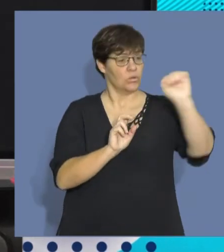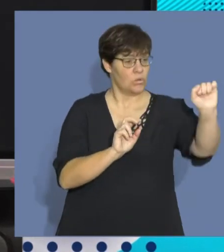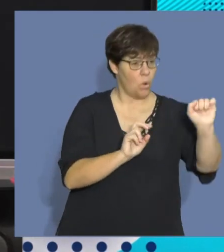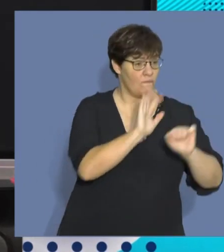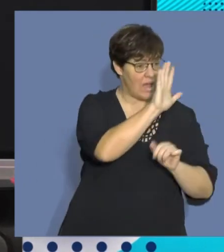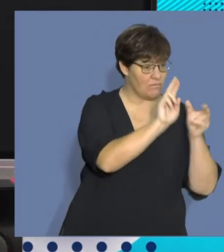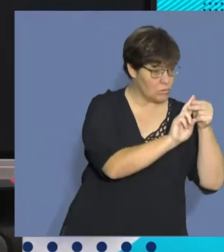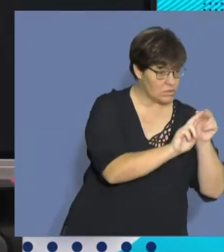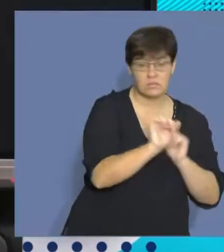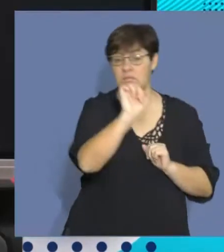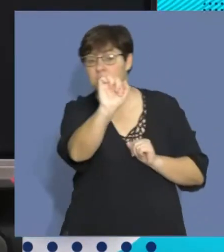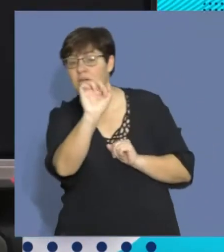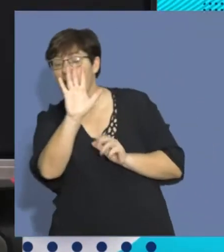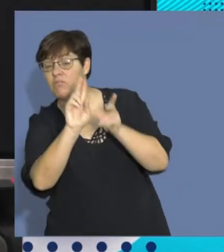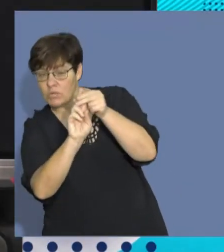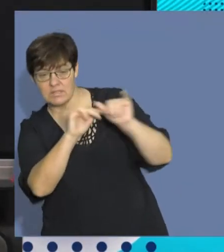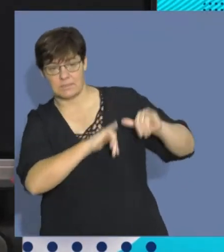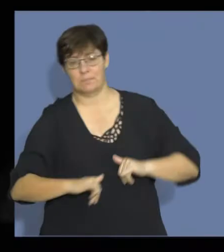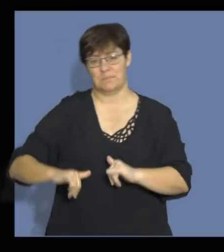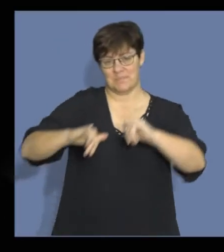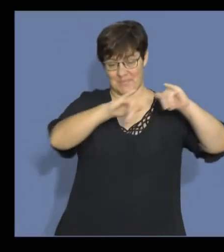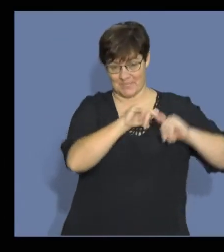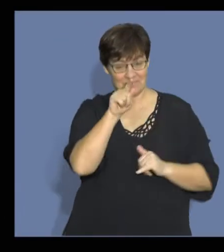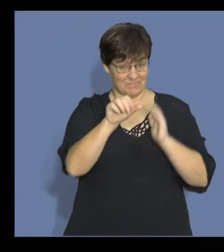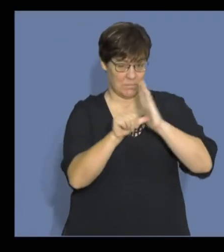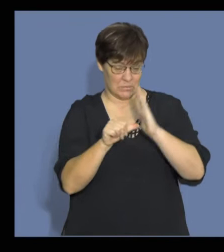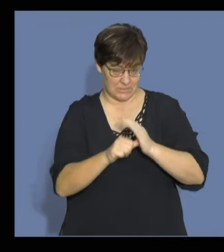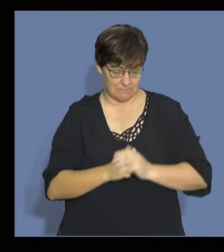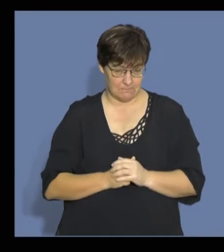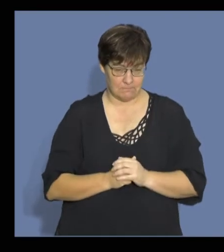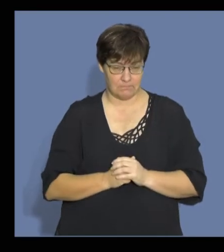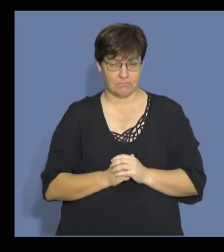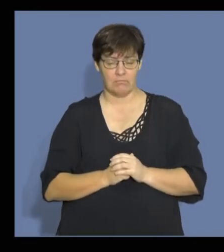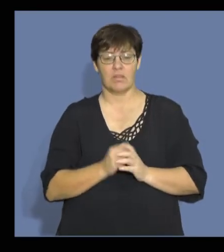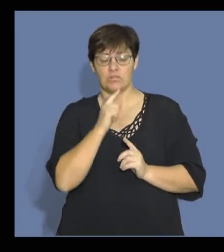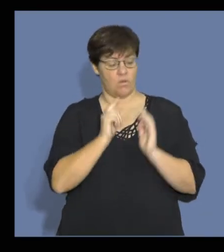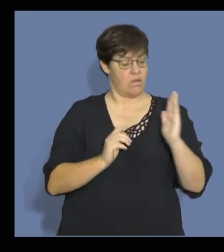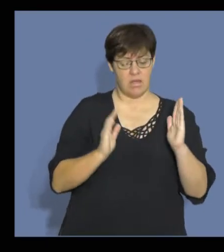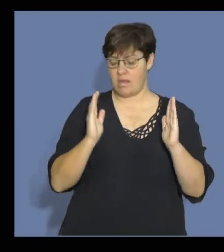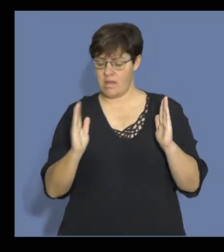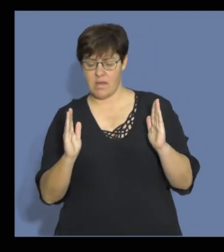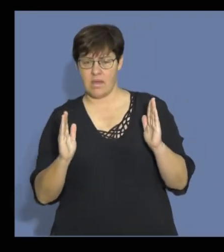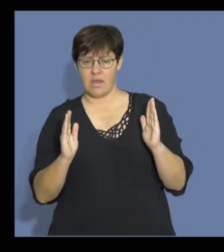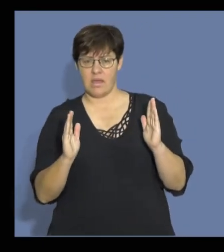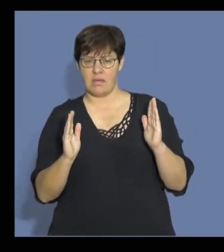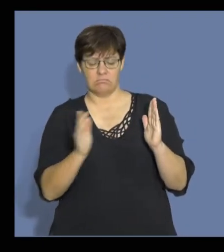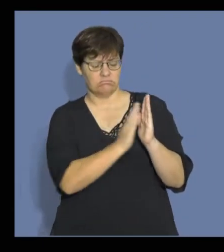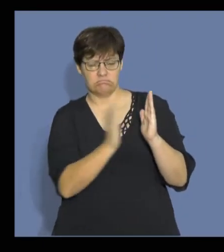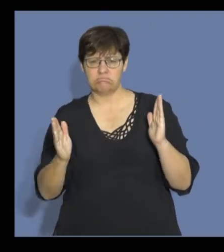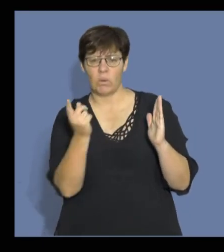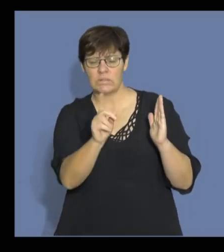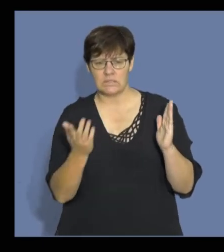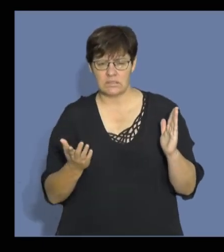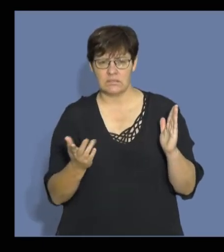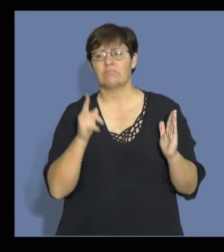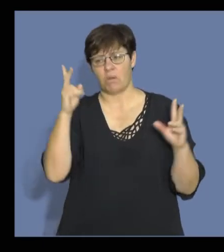screen, or someone else's screen is exactly the same. Now, when we talk about the distance between A and B in this sketch,